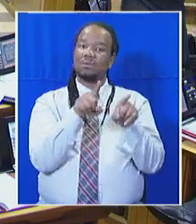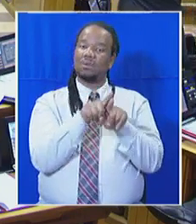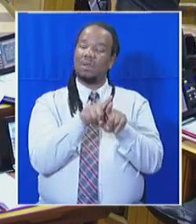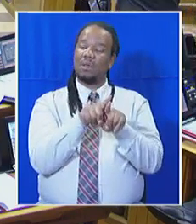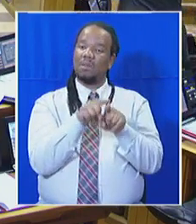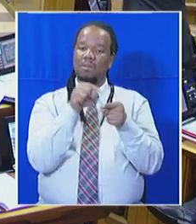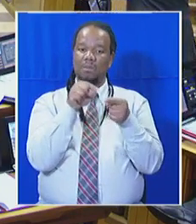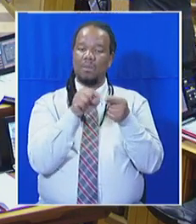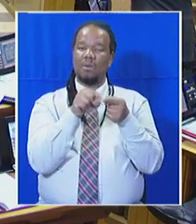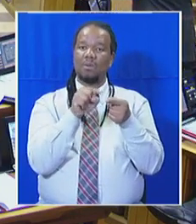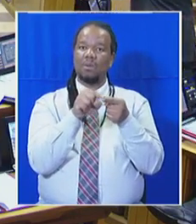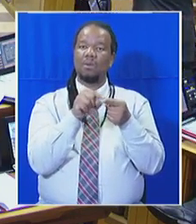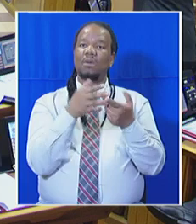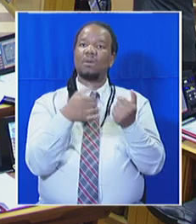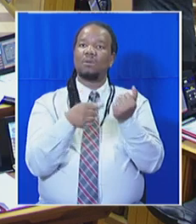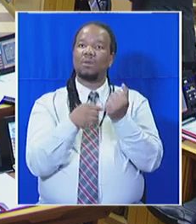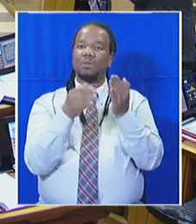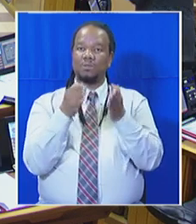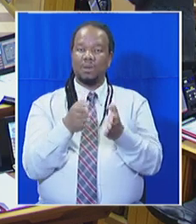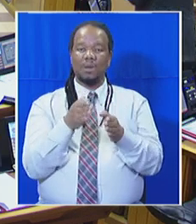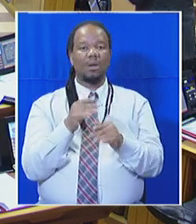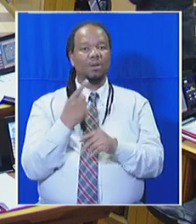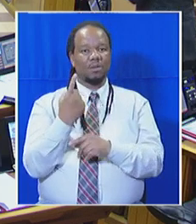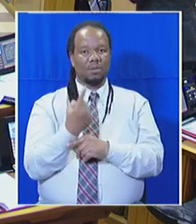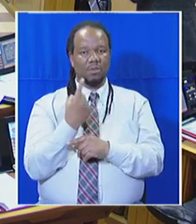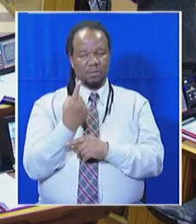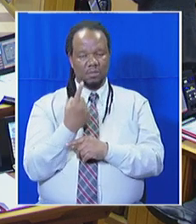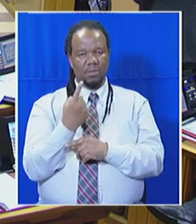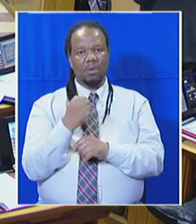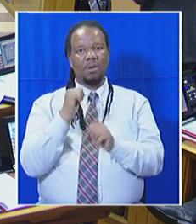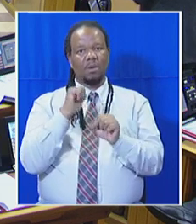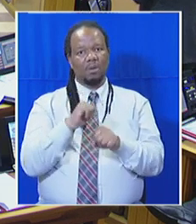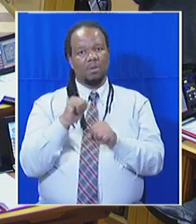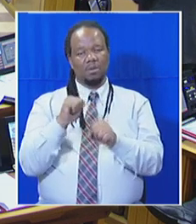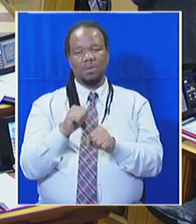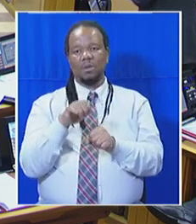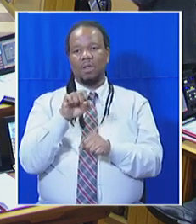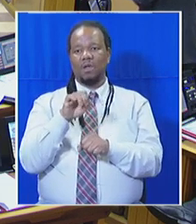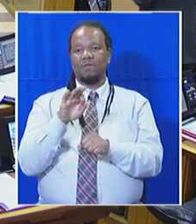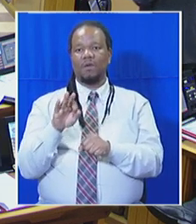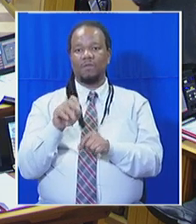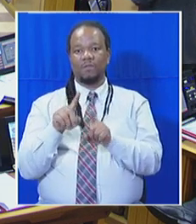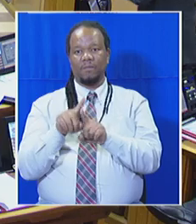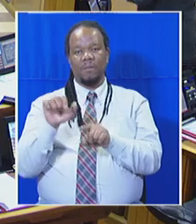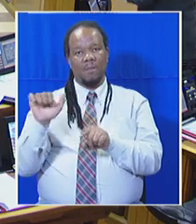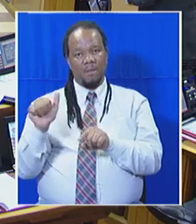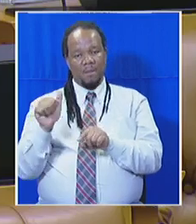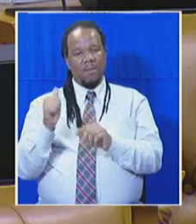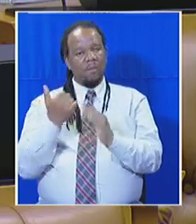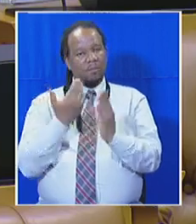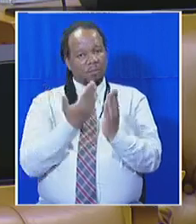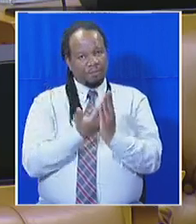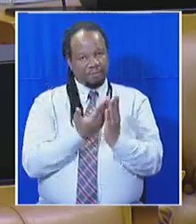and I also agree with the Honorable Member from the EFF in relation to the substantive motions.